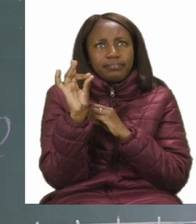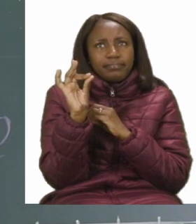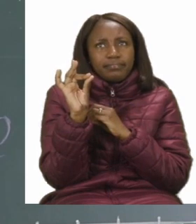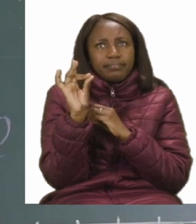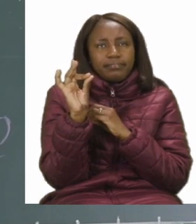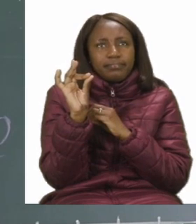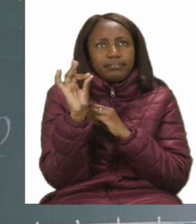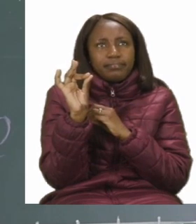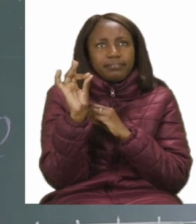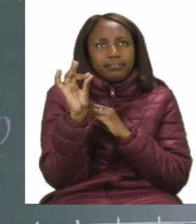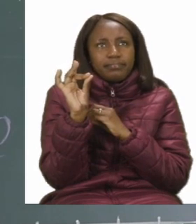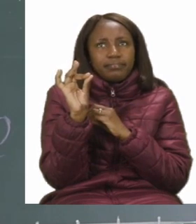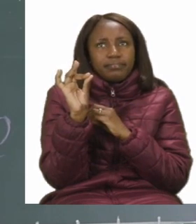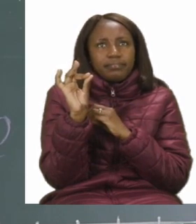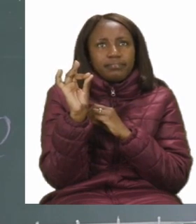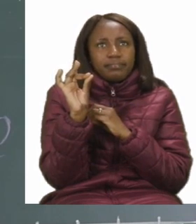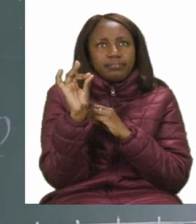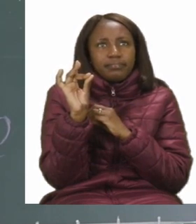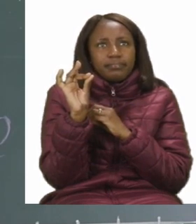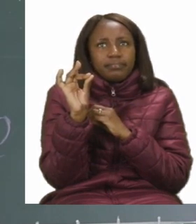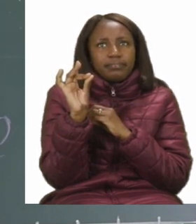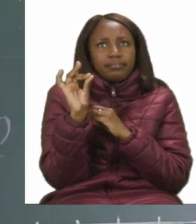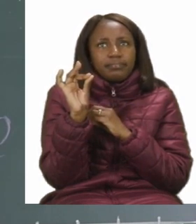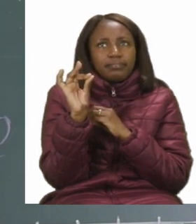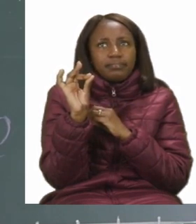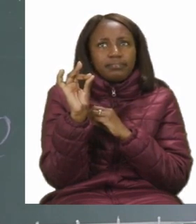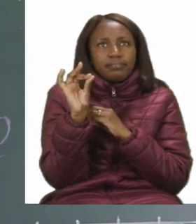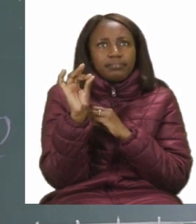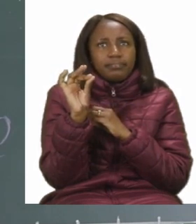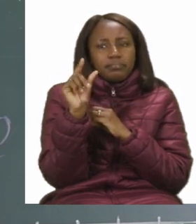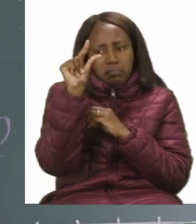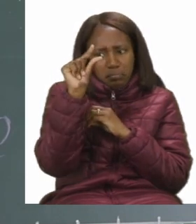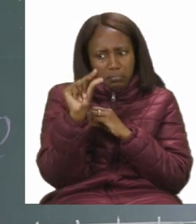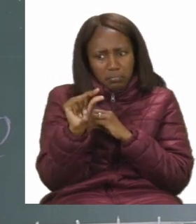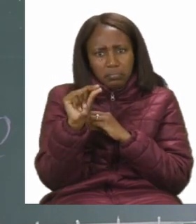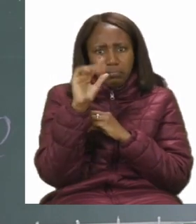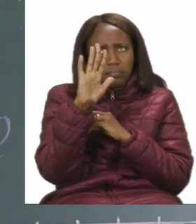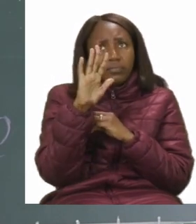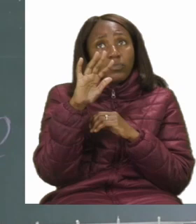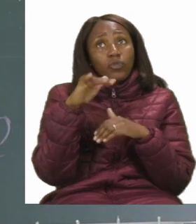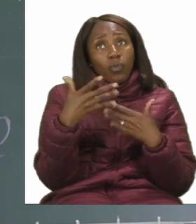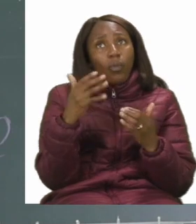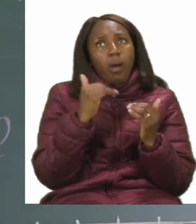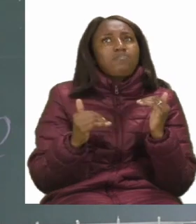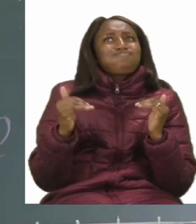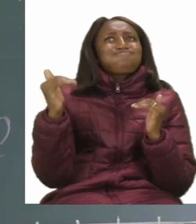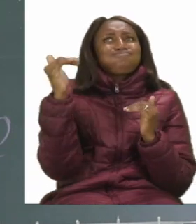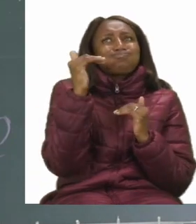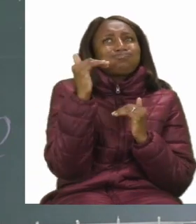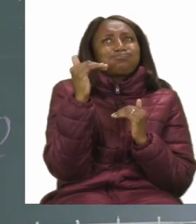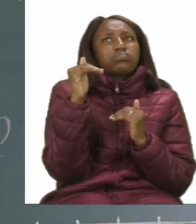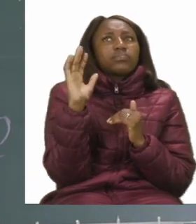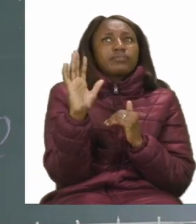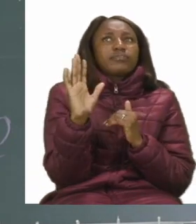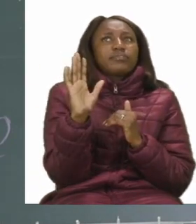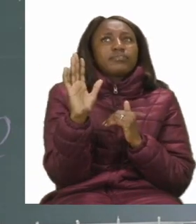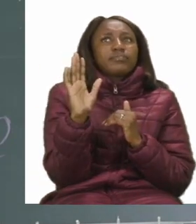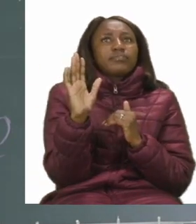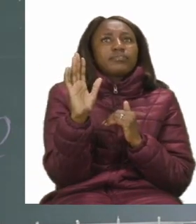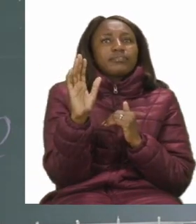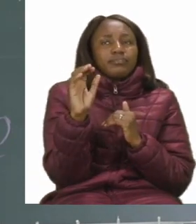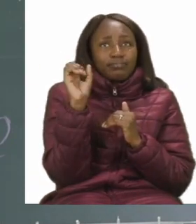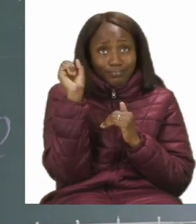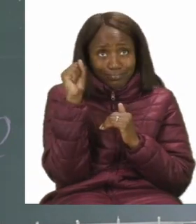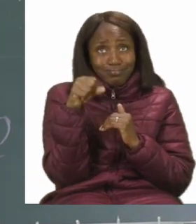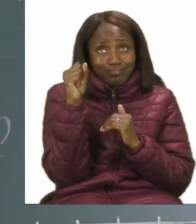units. Is our units less than 5 or more than 5? That's